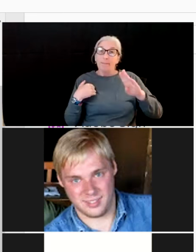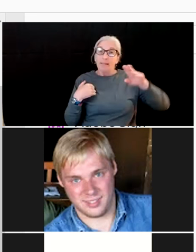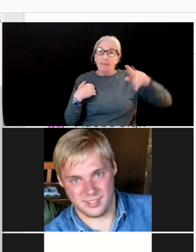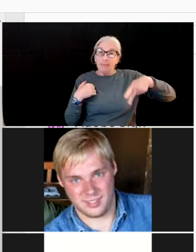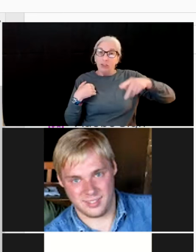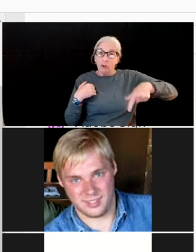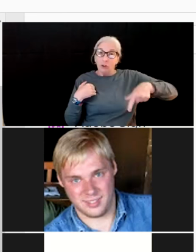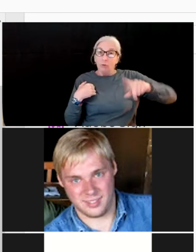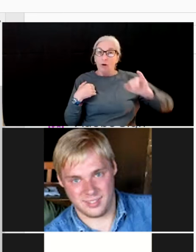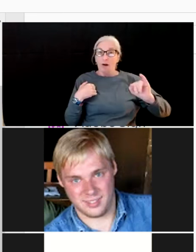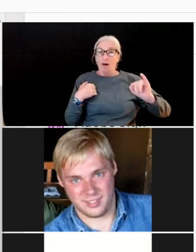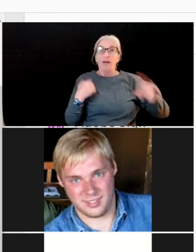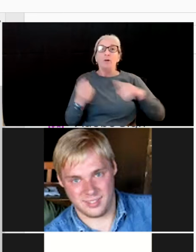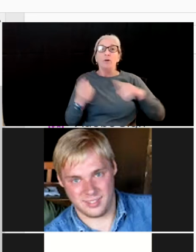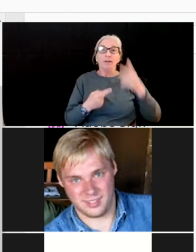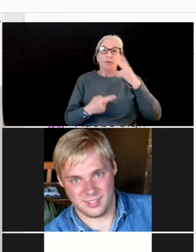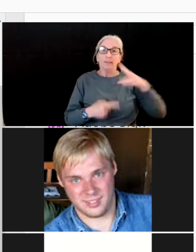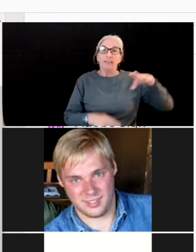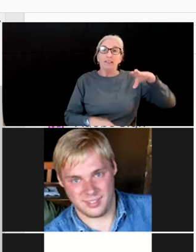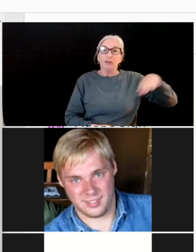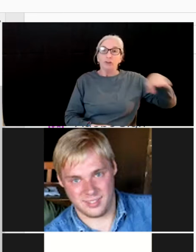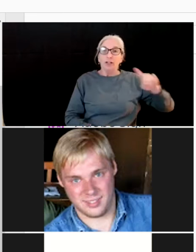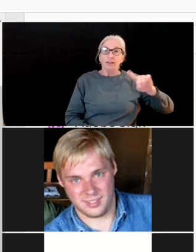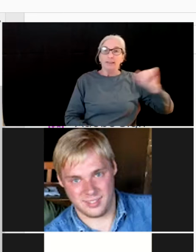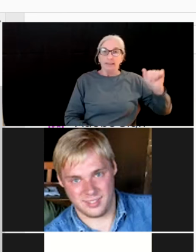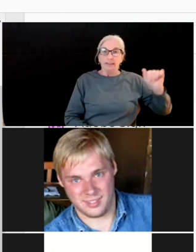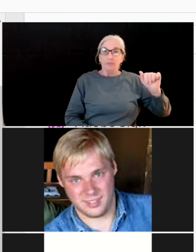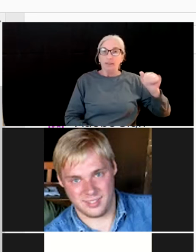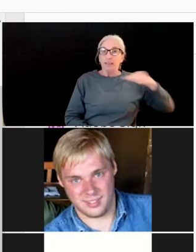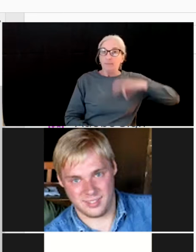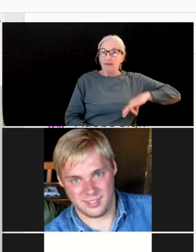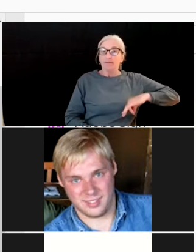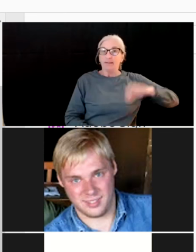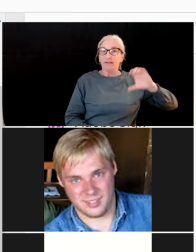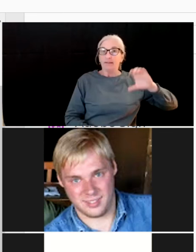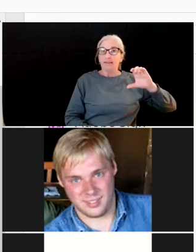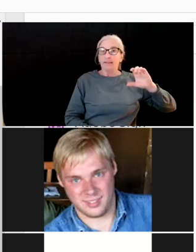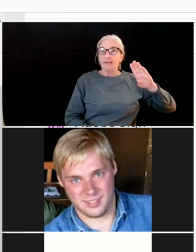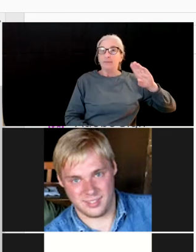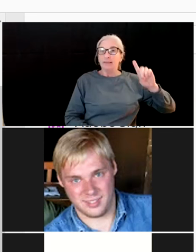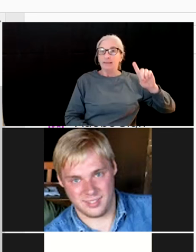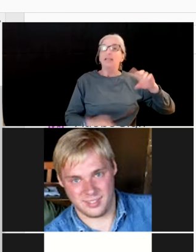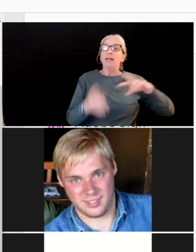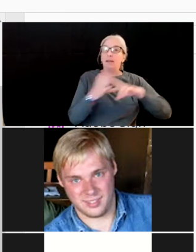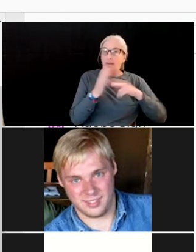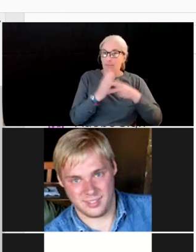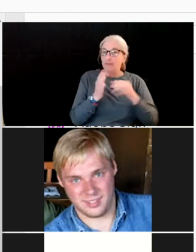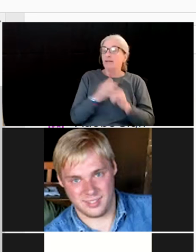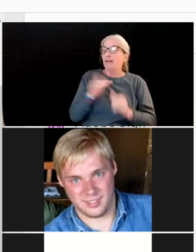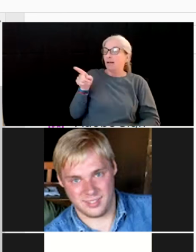then you know that they're getting the benefits off the record of a parent. Right.